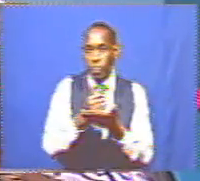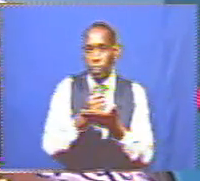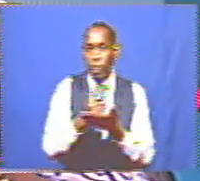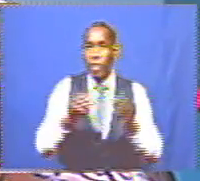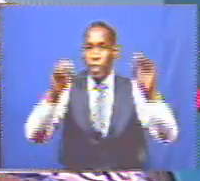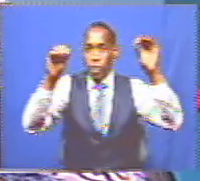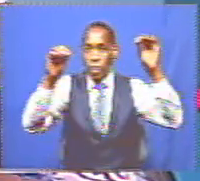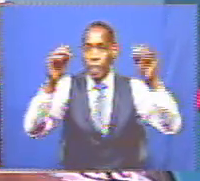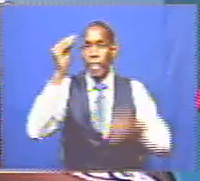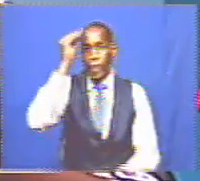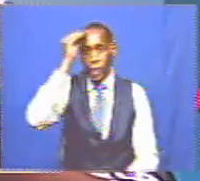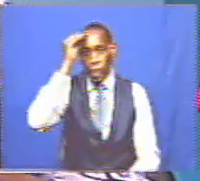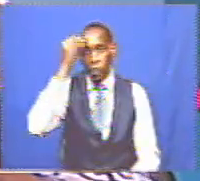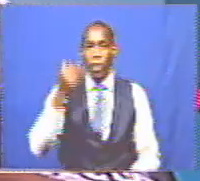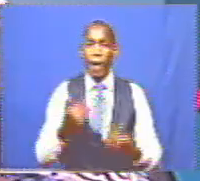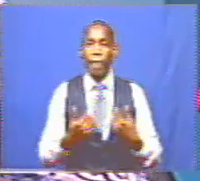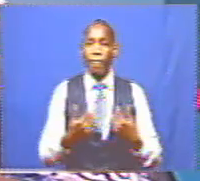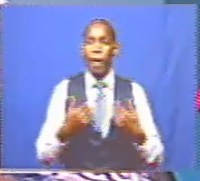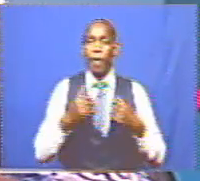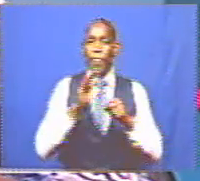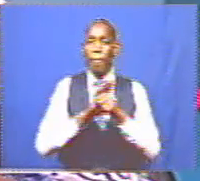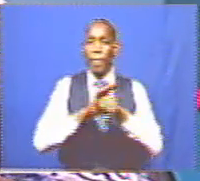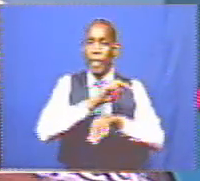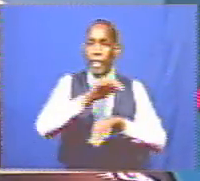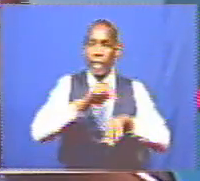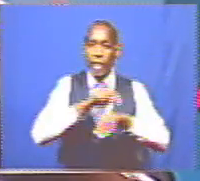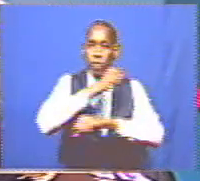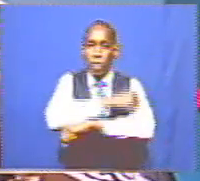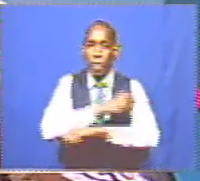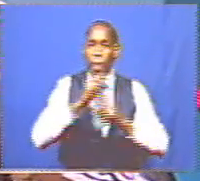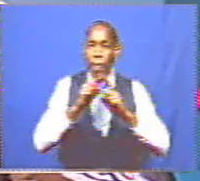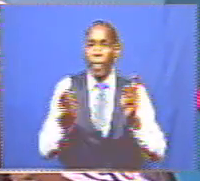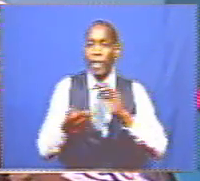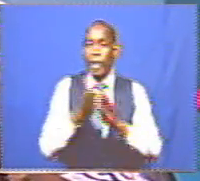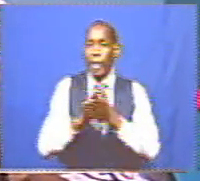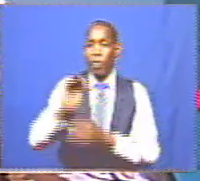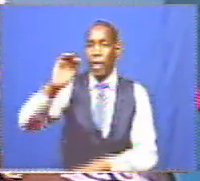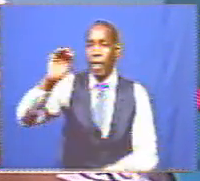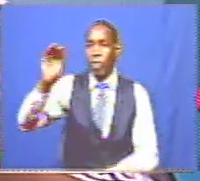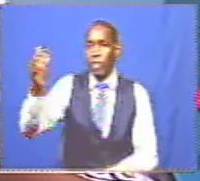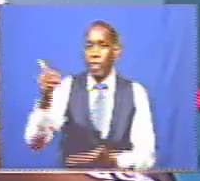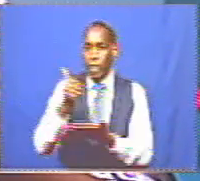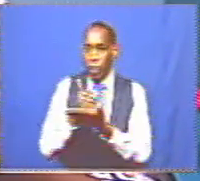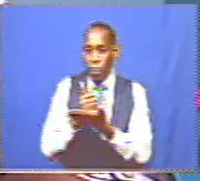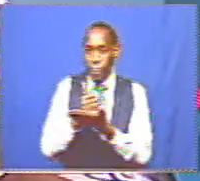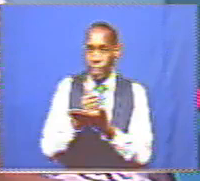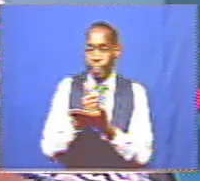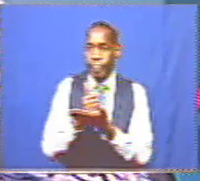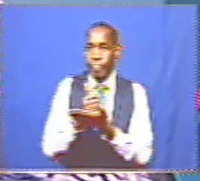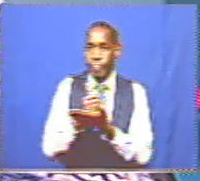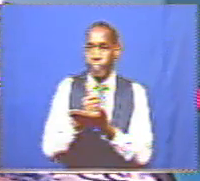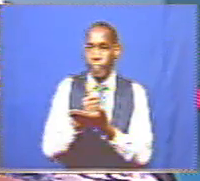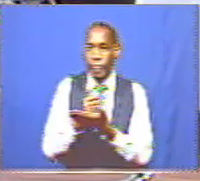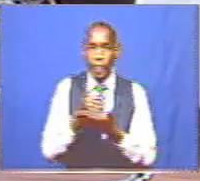quality education. We have so many national schools, but we don't have county offices. I mean, it's up